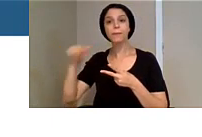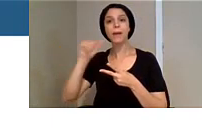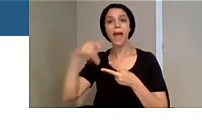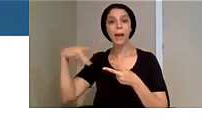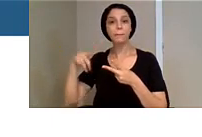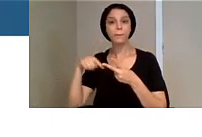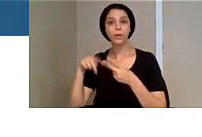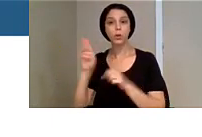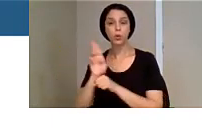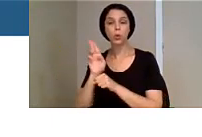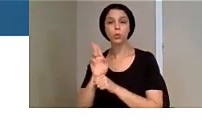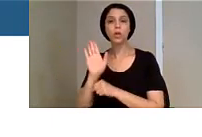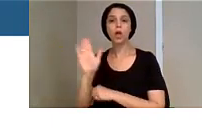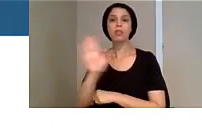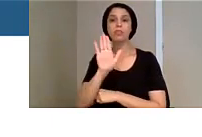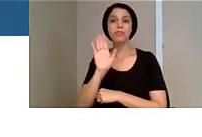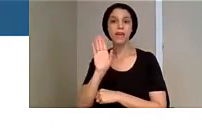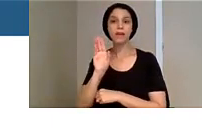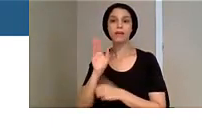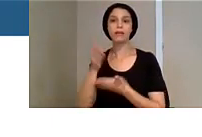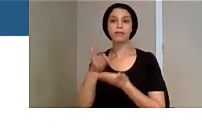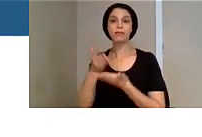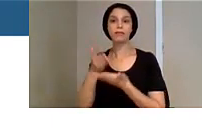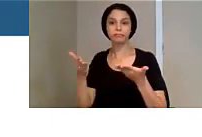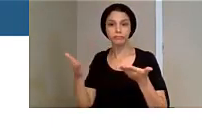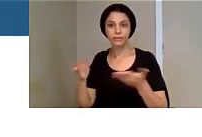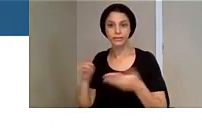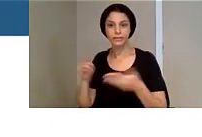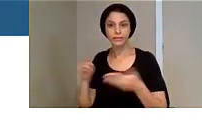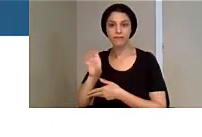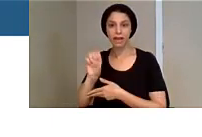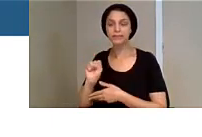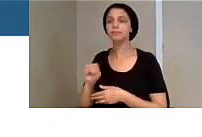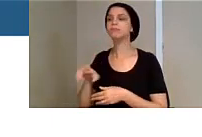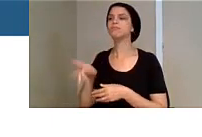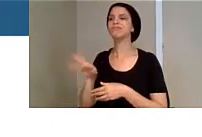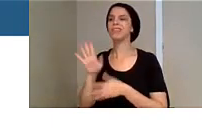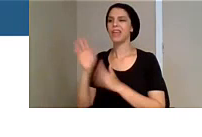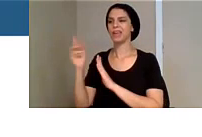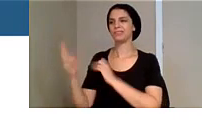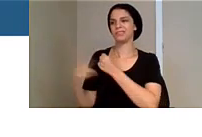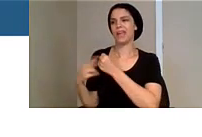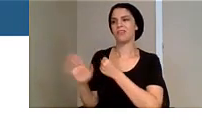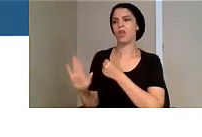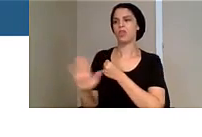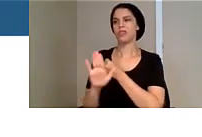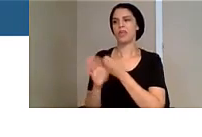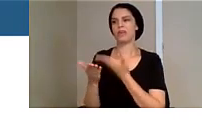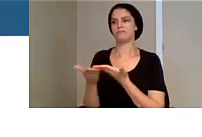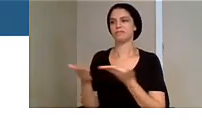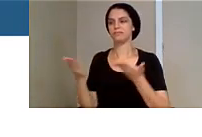own personal device or an app that they used to complete some work, and it's saved on their